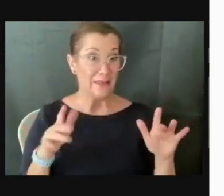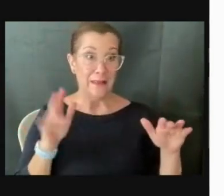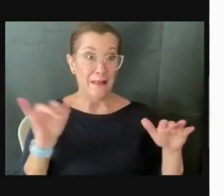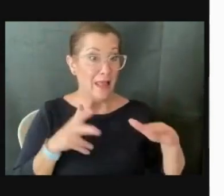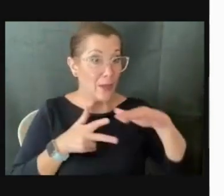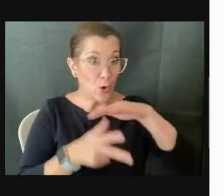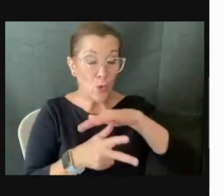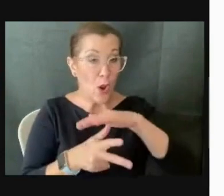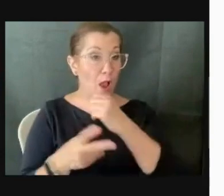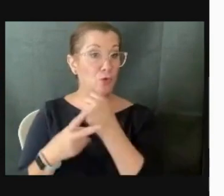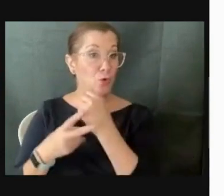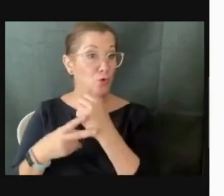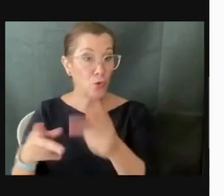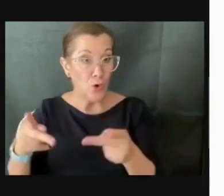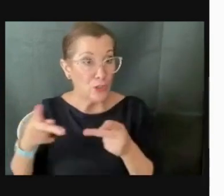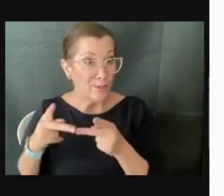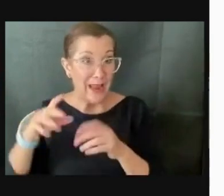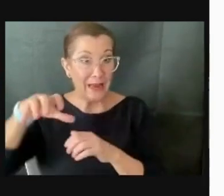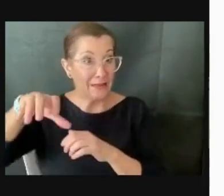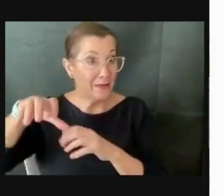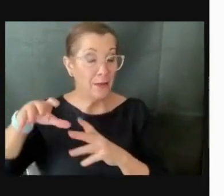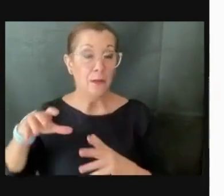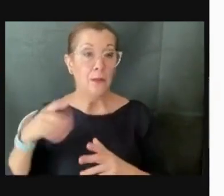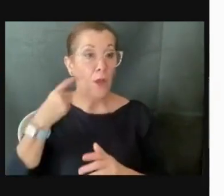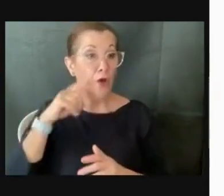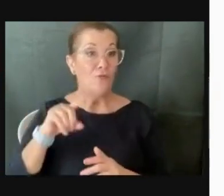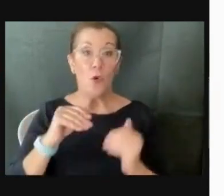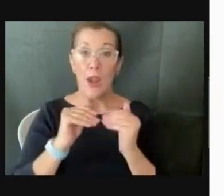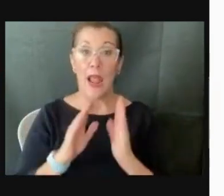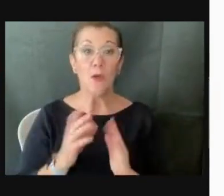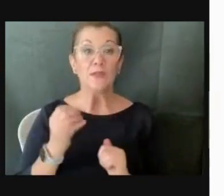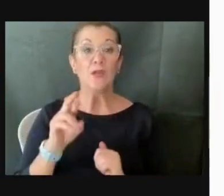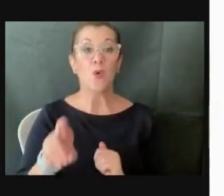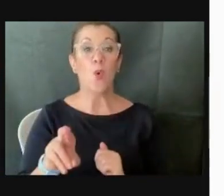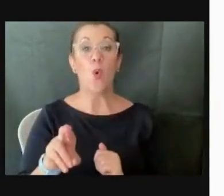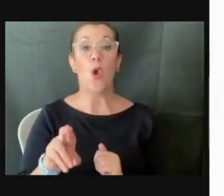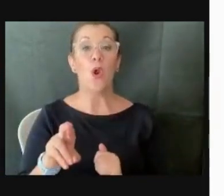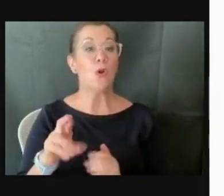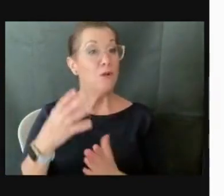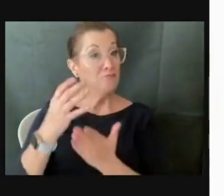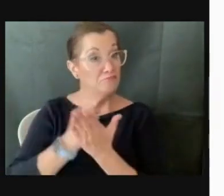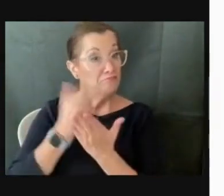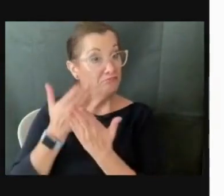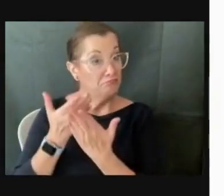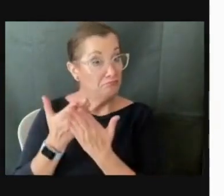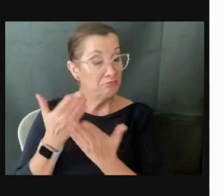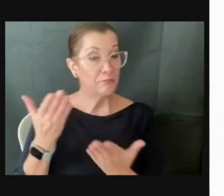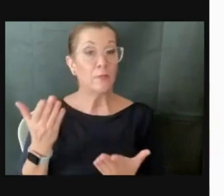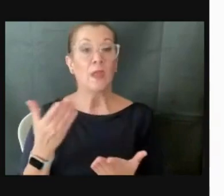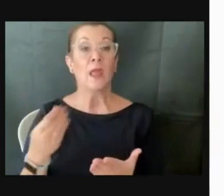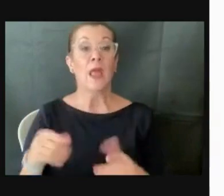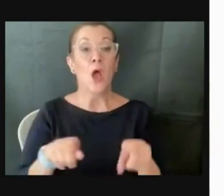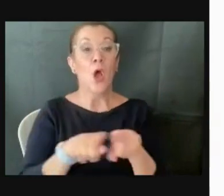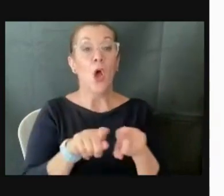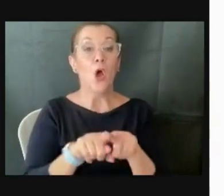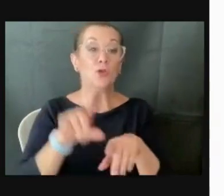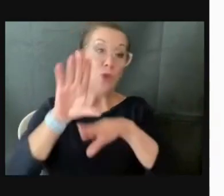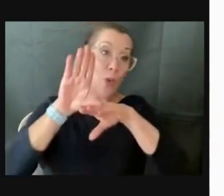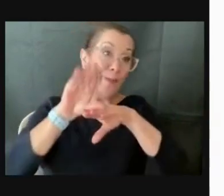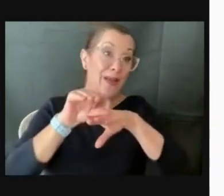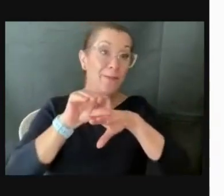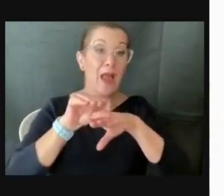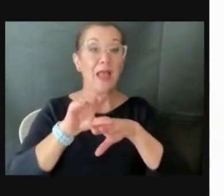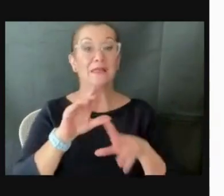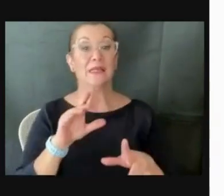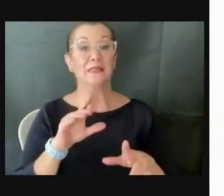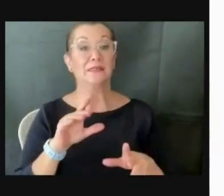storage space for housing or monetization. And it also minimizes the amount